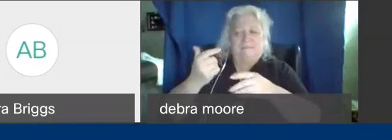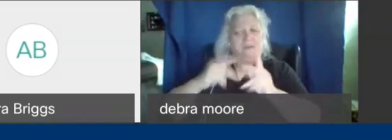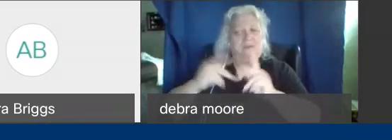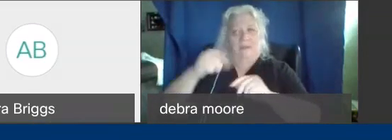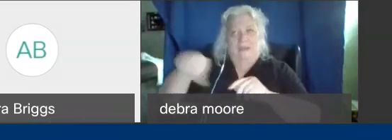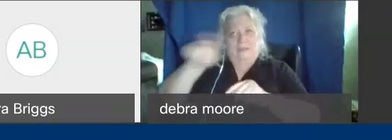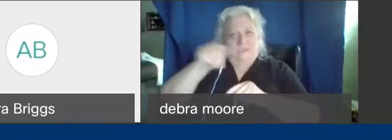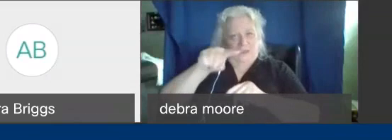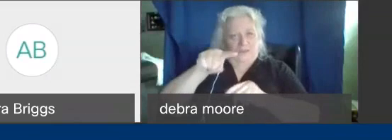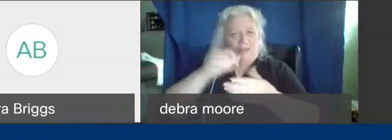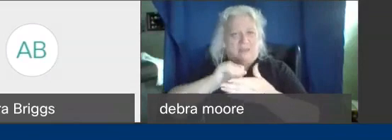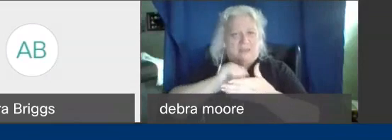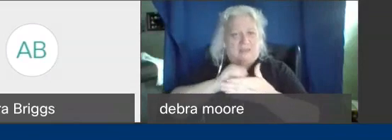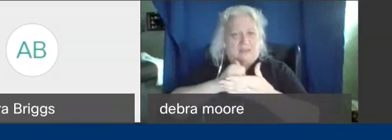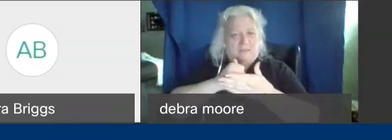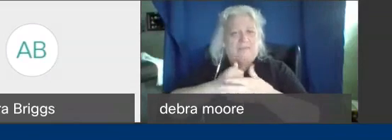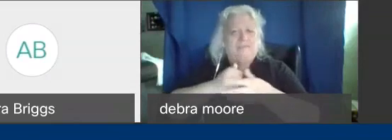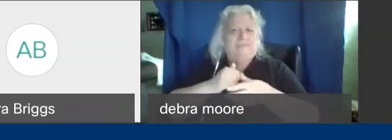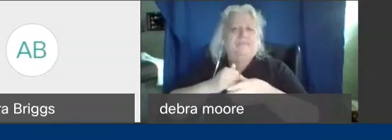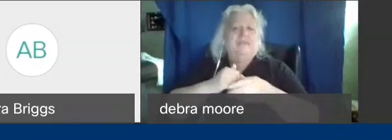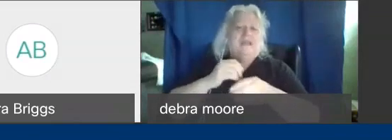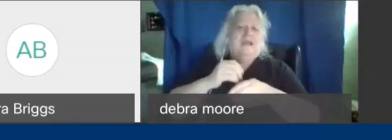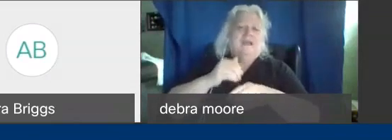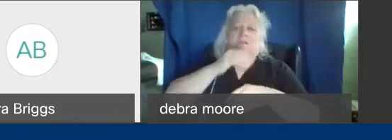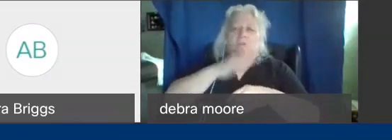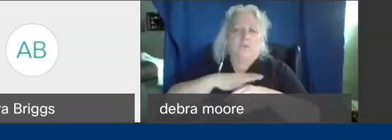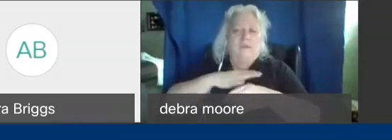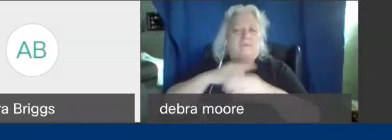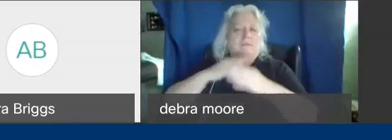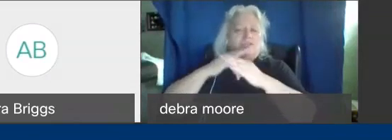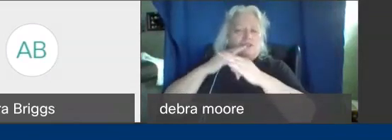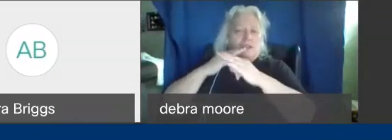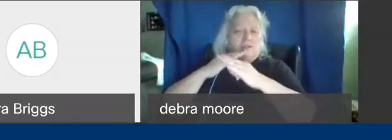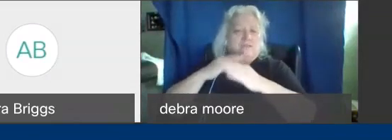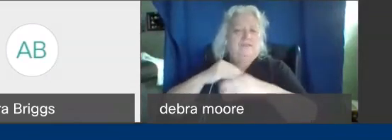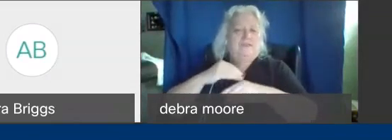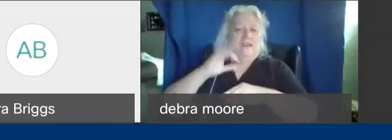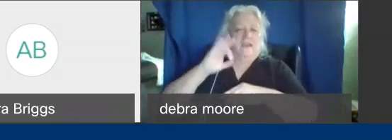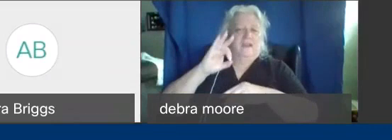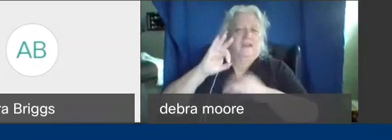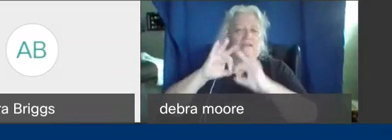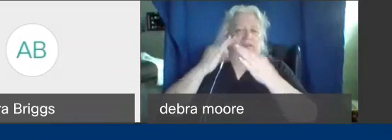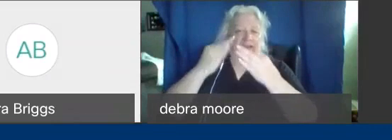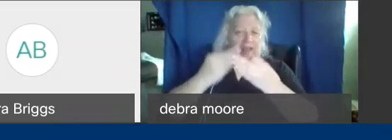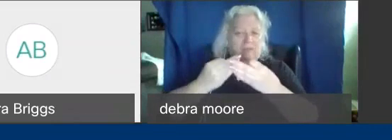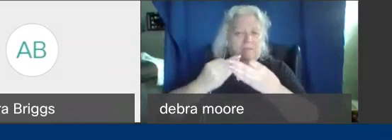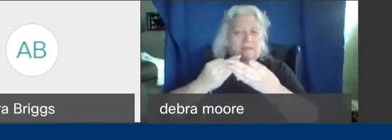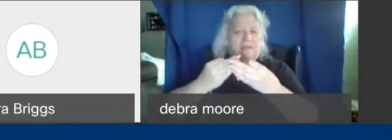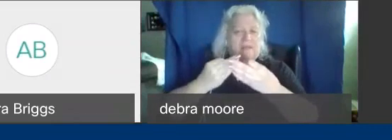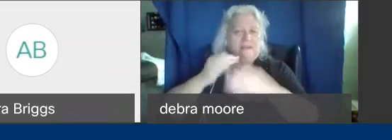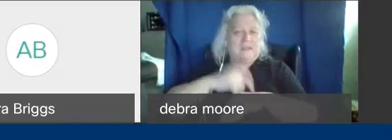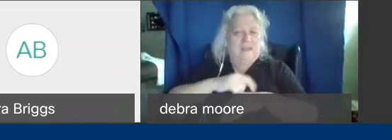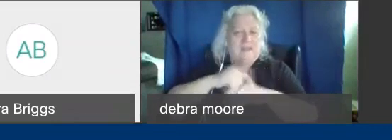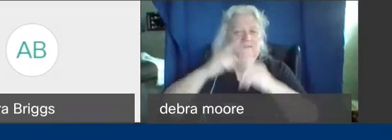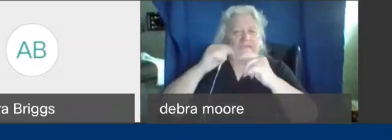Counseling Center, Montgomery County Women's Shelter, and then Tri-County MHMR services, stuff like that. So these